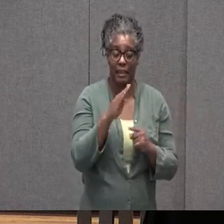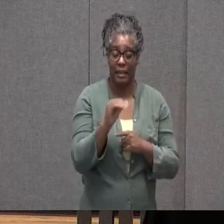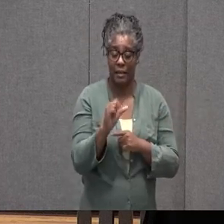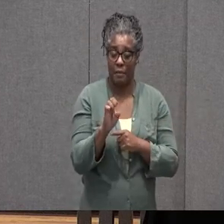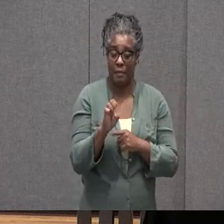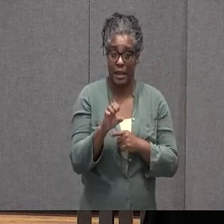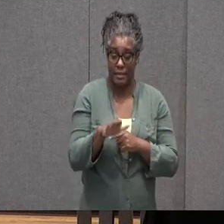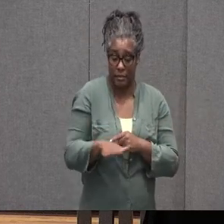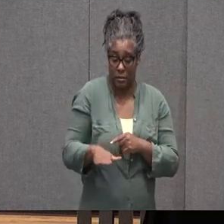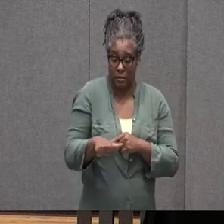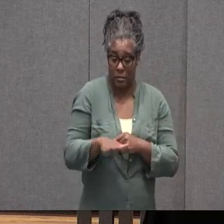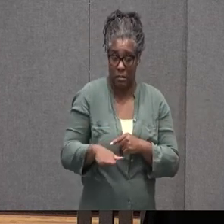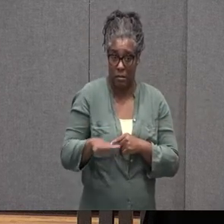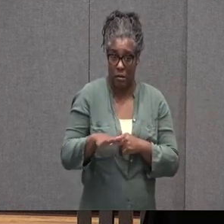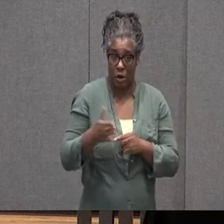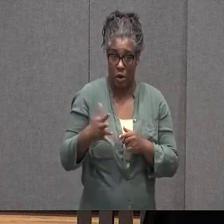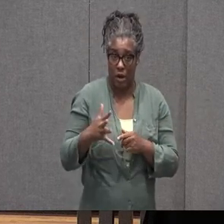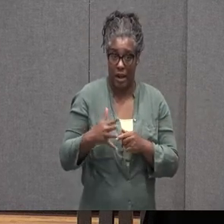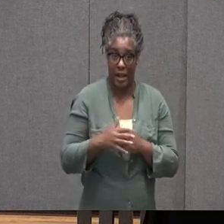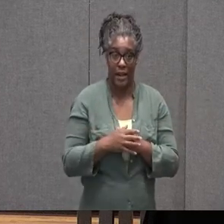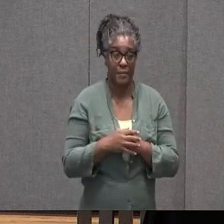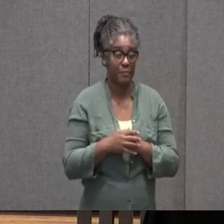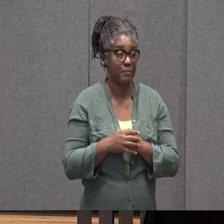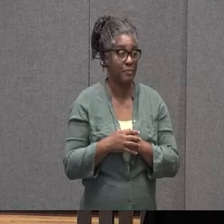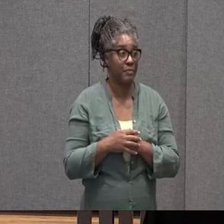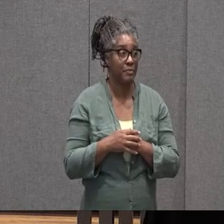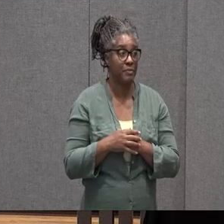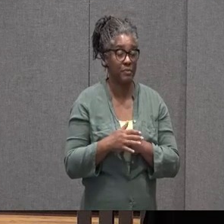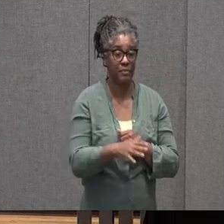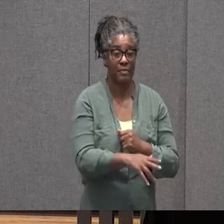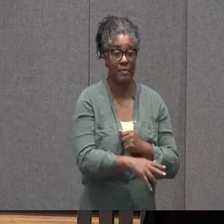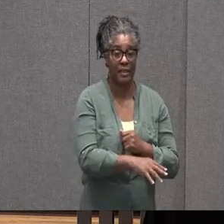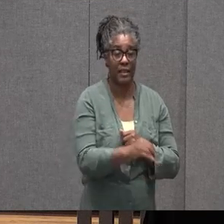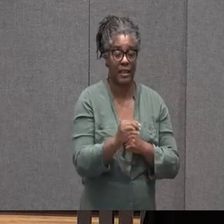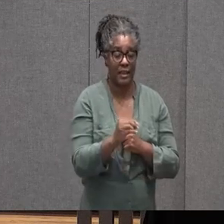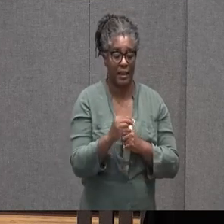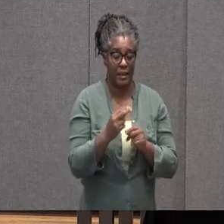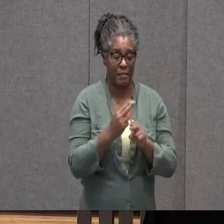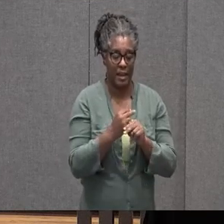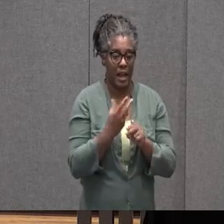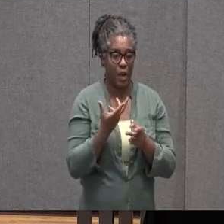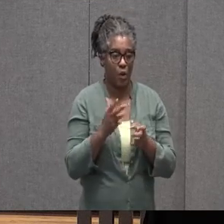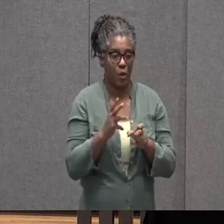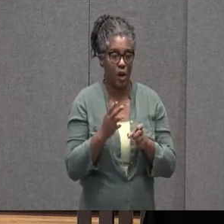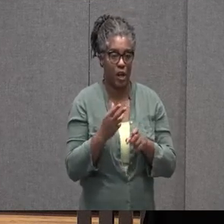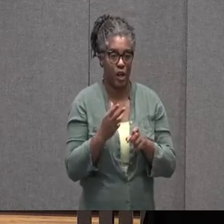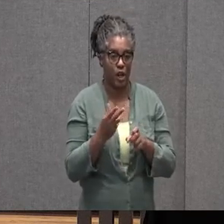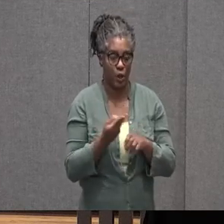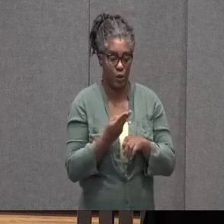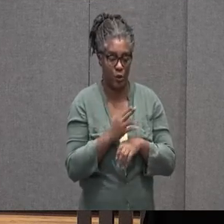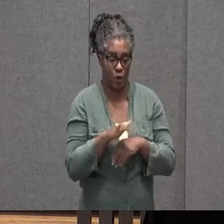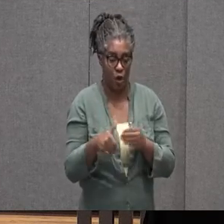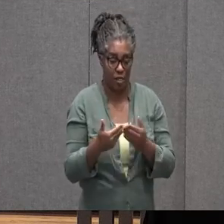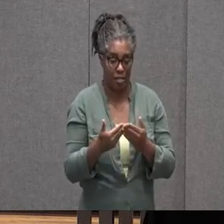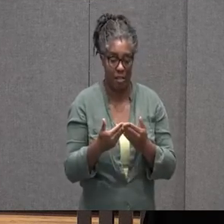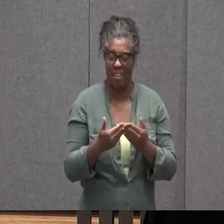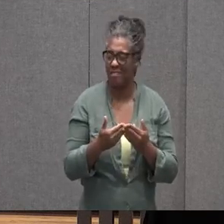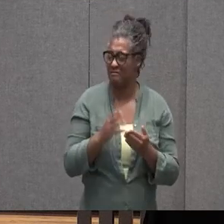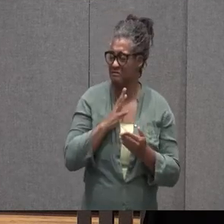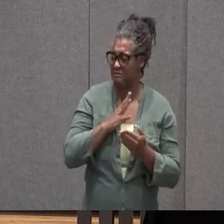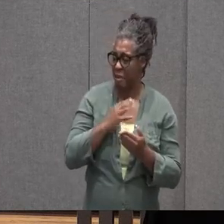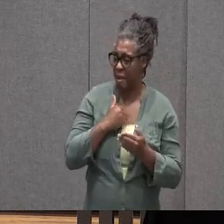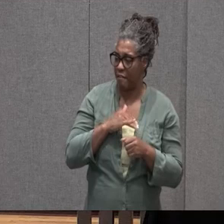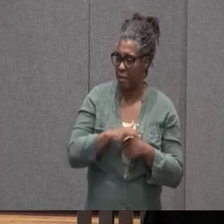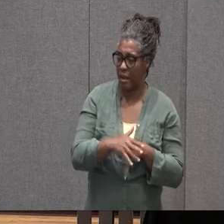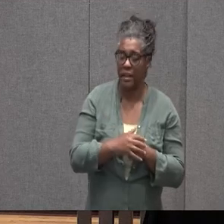gonna borrow another bunny. I don't wanna lose all our bunnies. That's okay. We have lots of bunnies. So then I could either move it